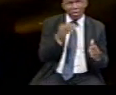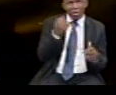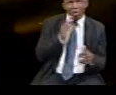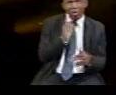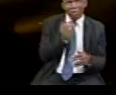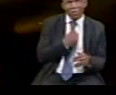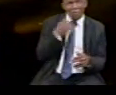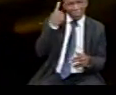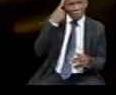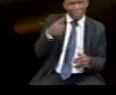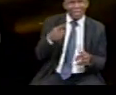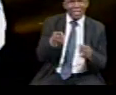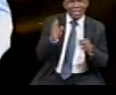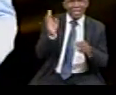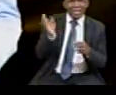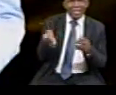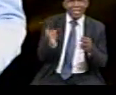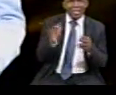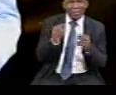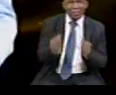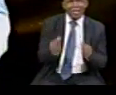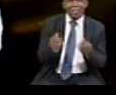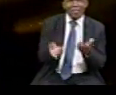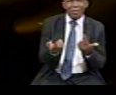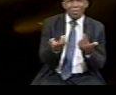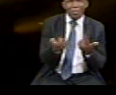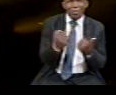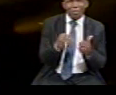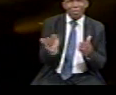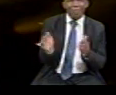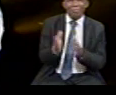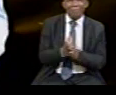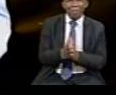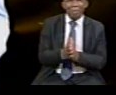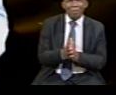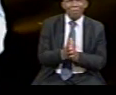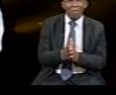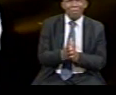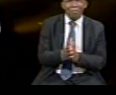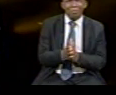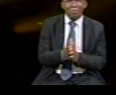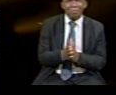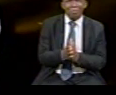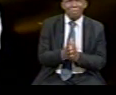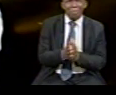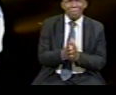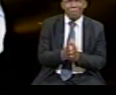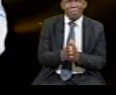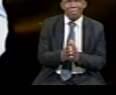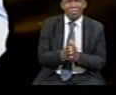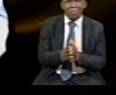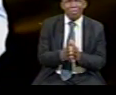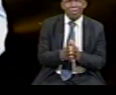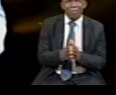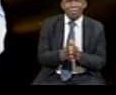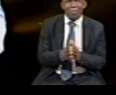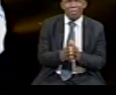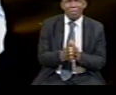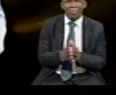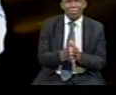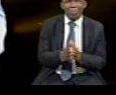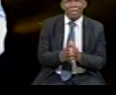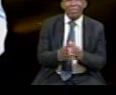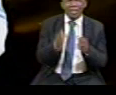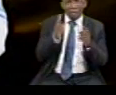angel now told him, I think we need to really read that passage again and take note of the wordings of the angel. He says, and while